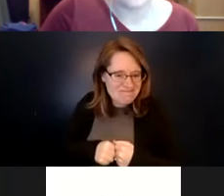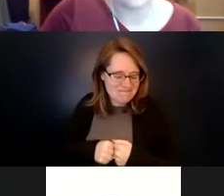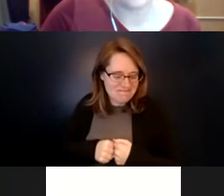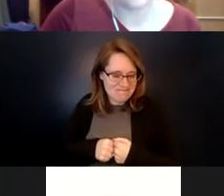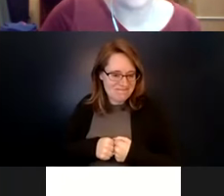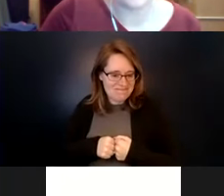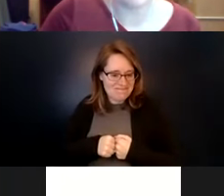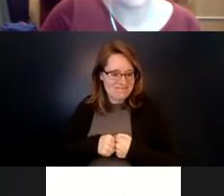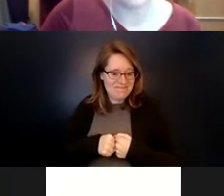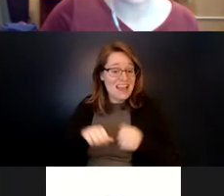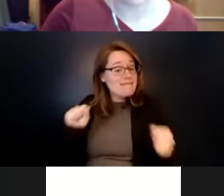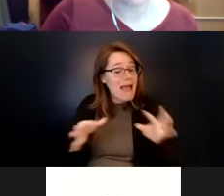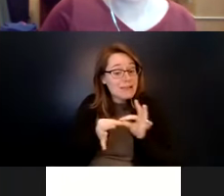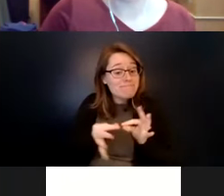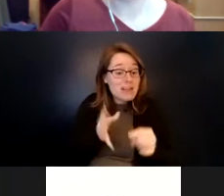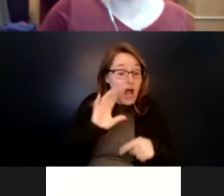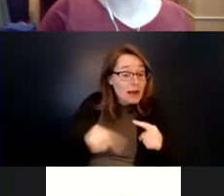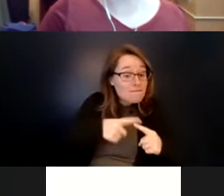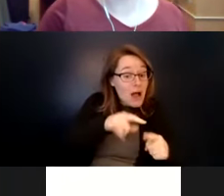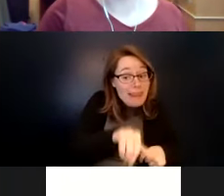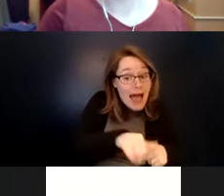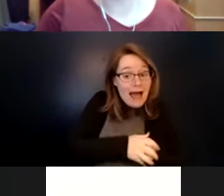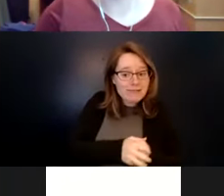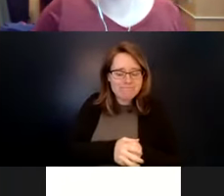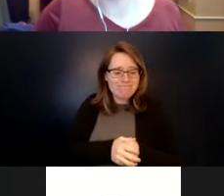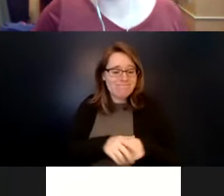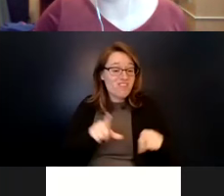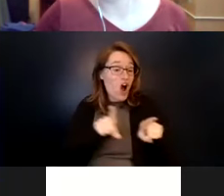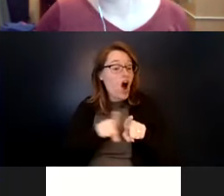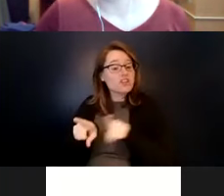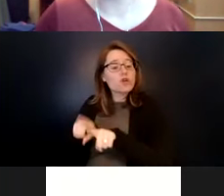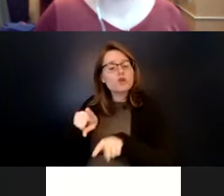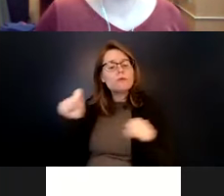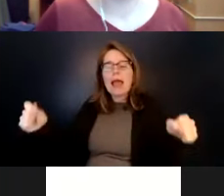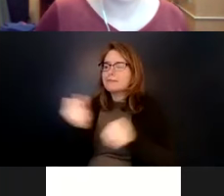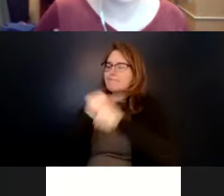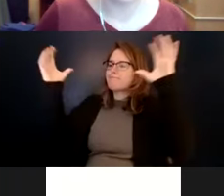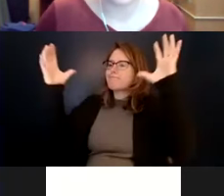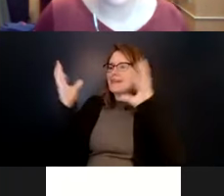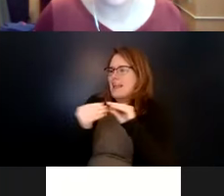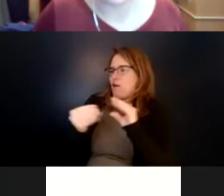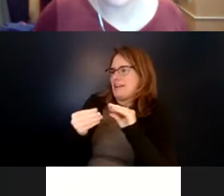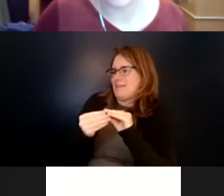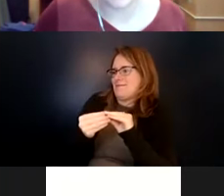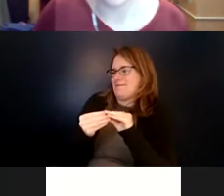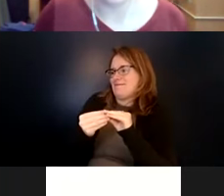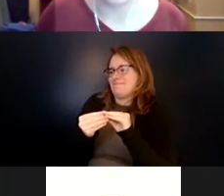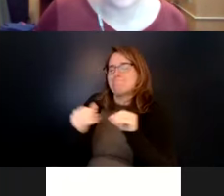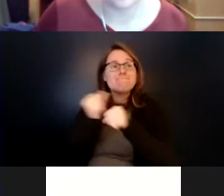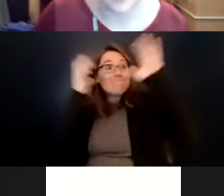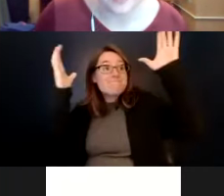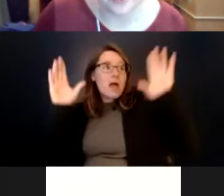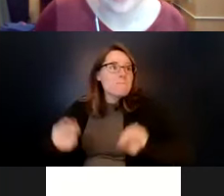about that in your journaling, but you can also write your own little narrative. Picture yourself on a bright spring day